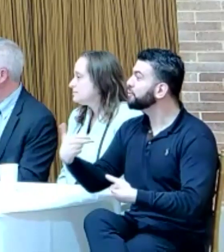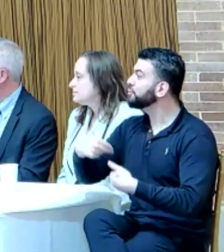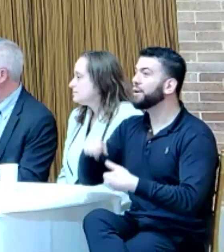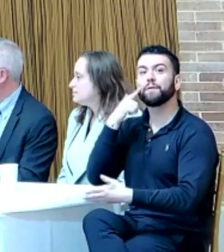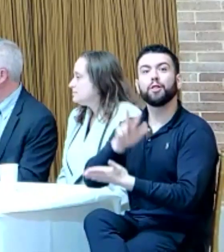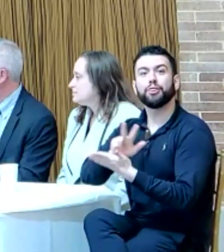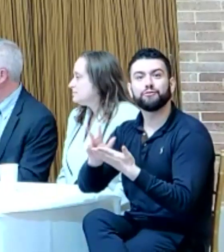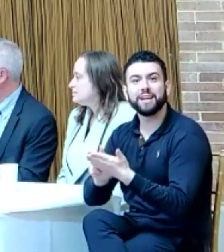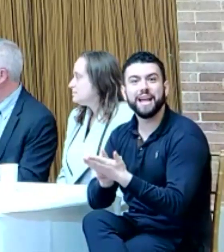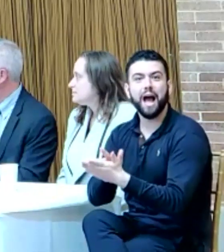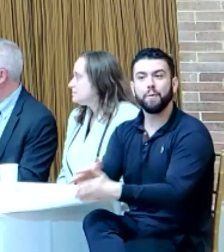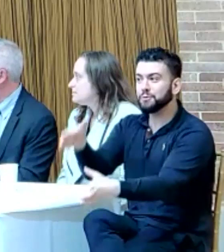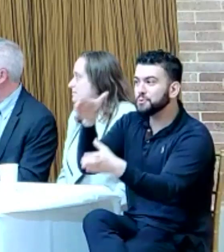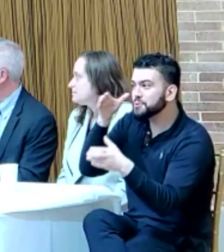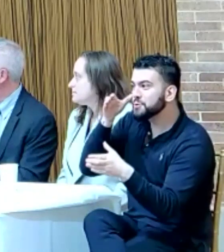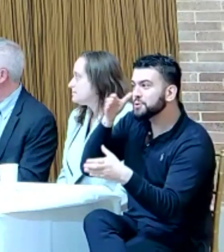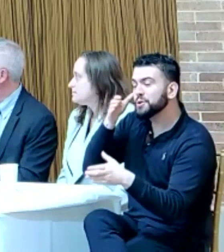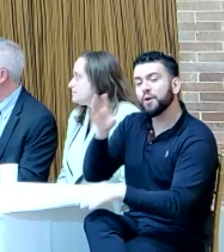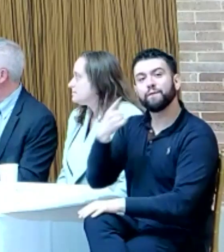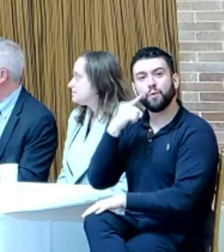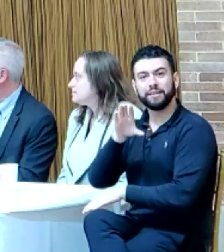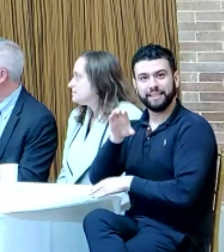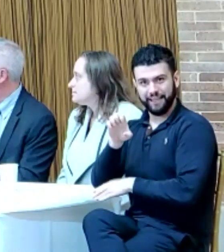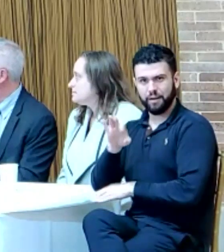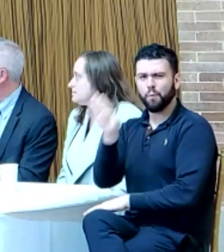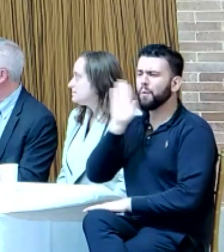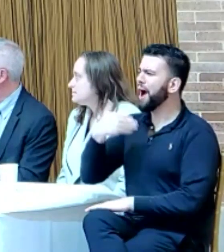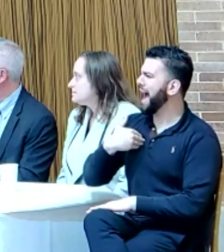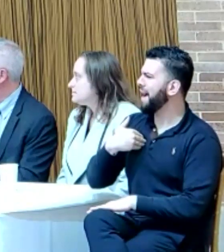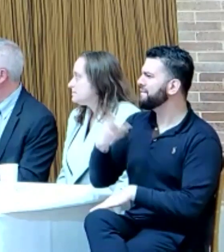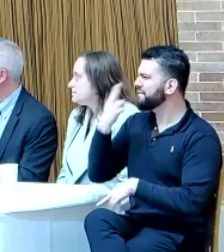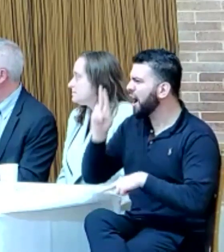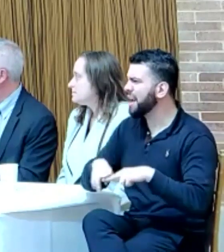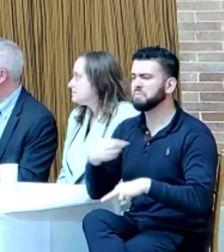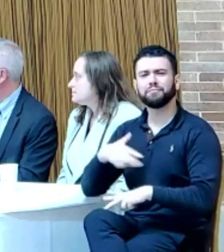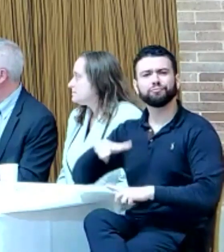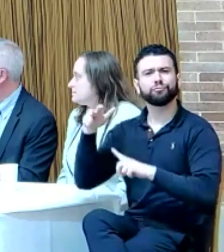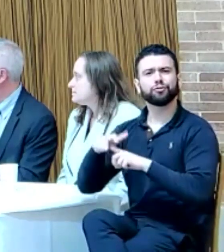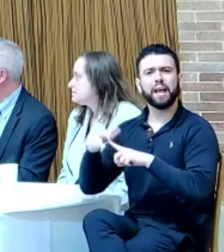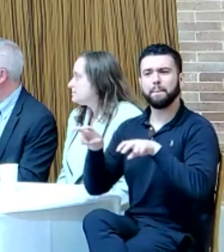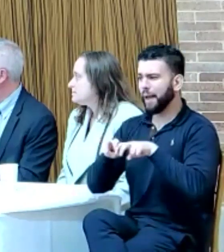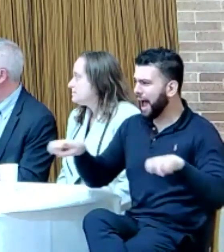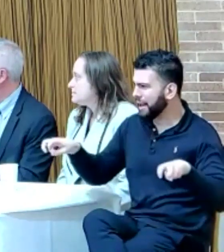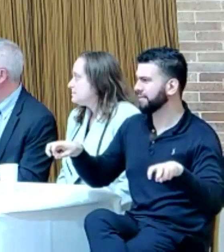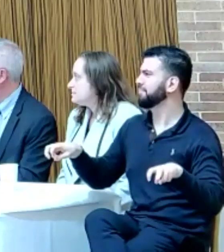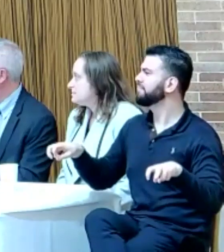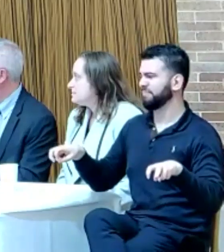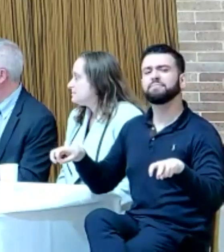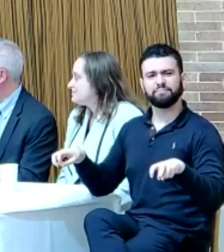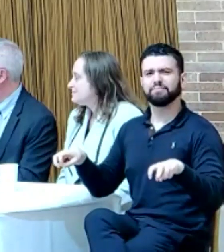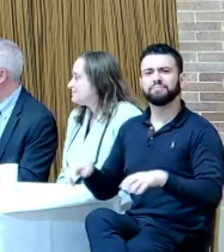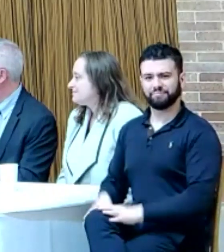of CE of fair housing we're going to have some fun and we have some great panelists which is going to make this easy for